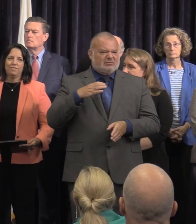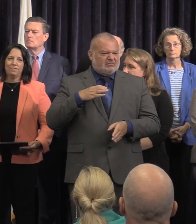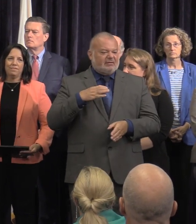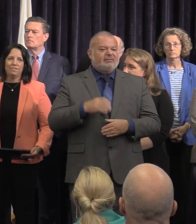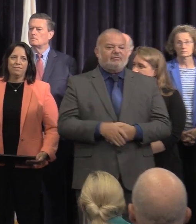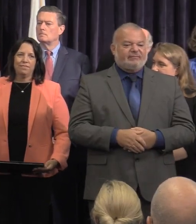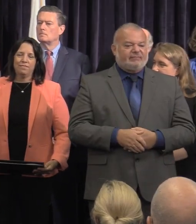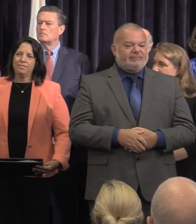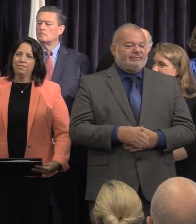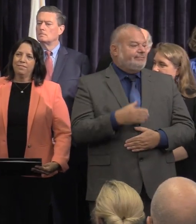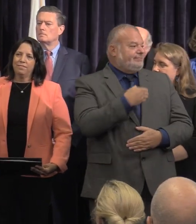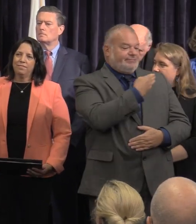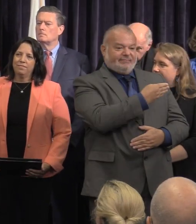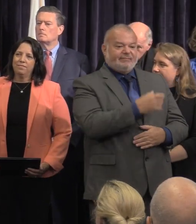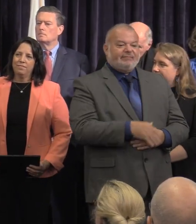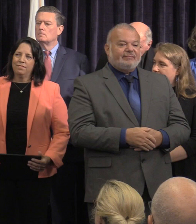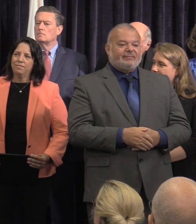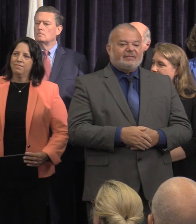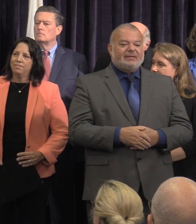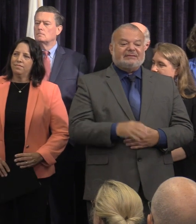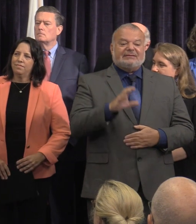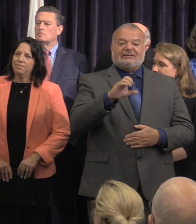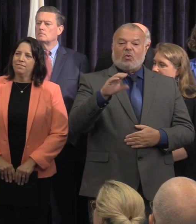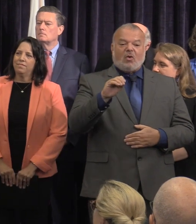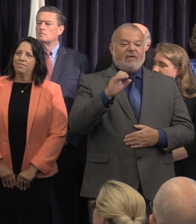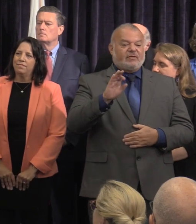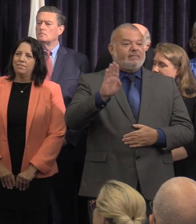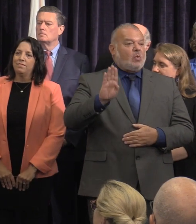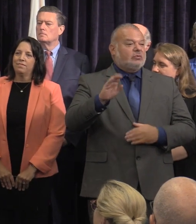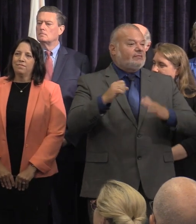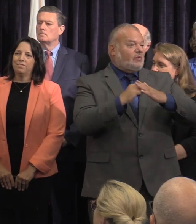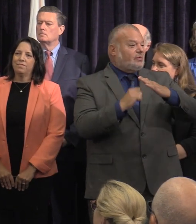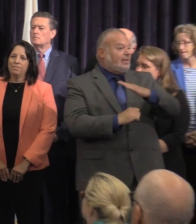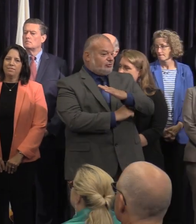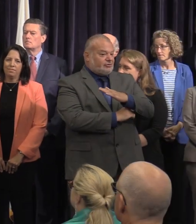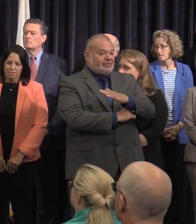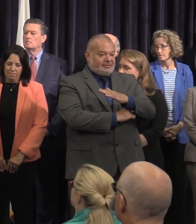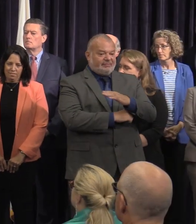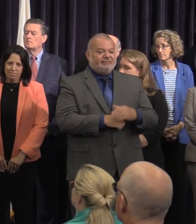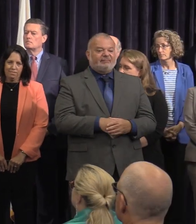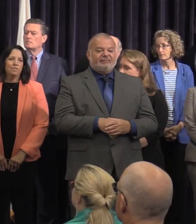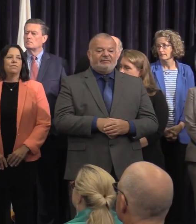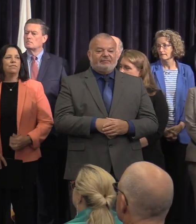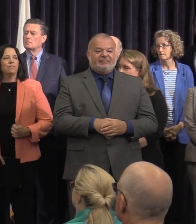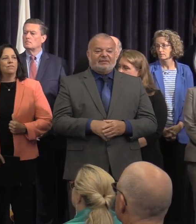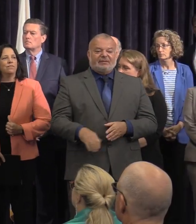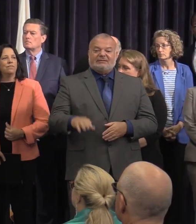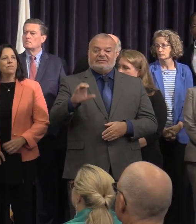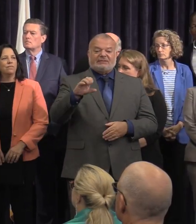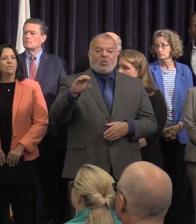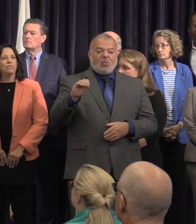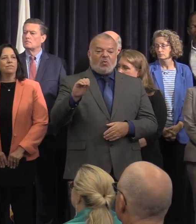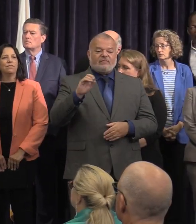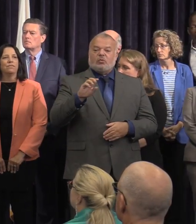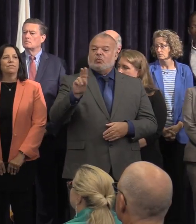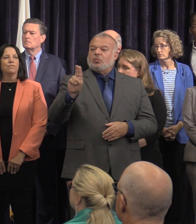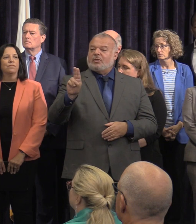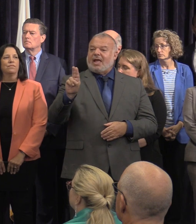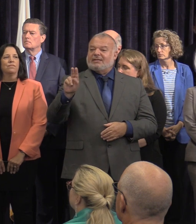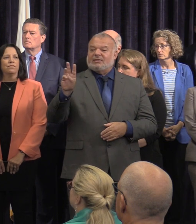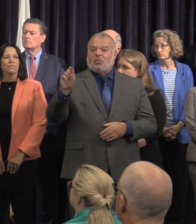Foundation. President and CEO, Bob Giannino, United Way of Mass Bay. Father Hare of